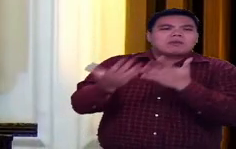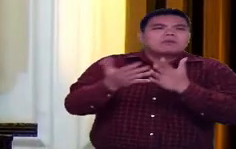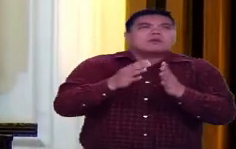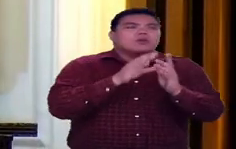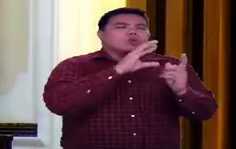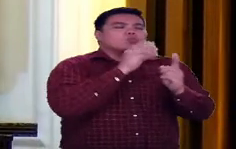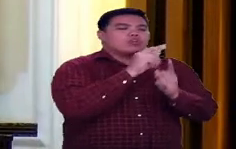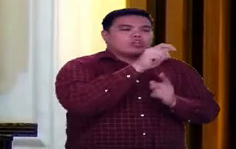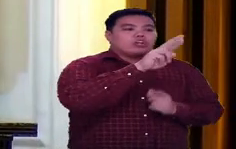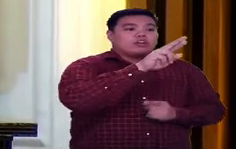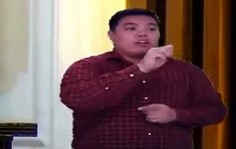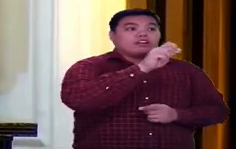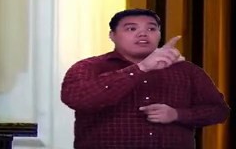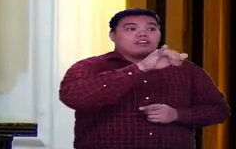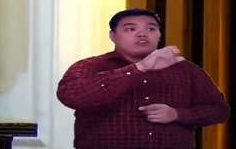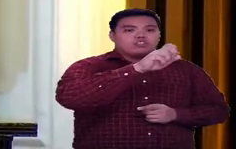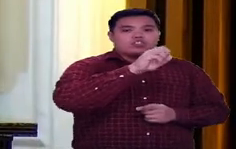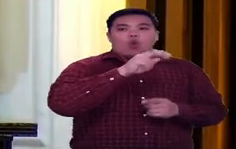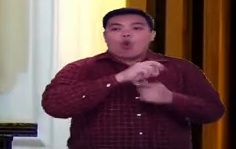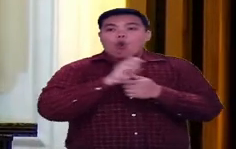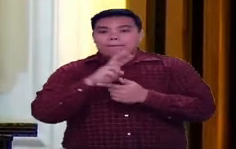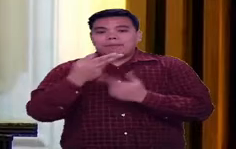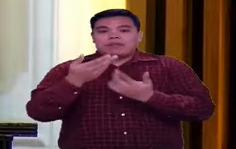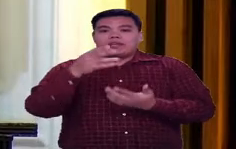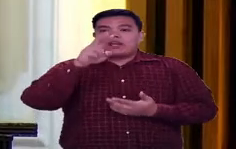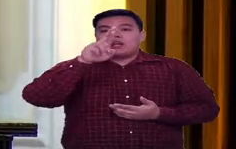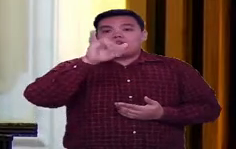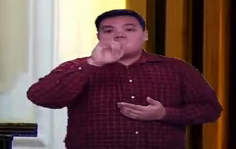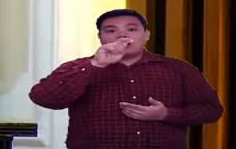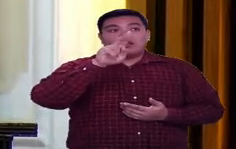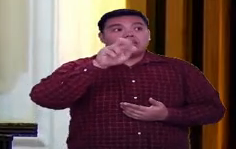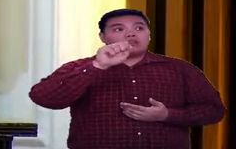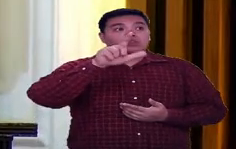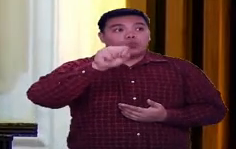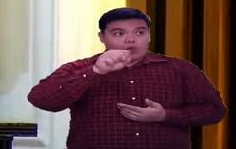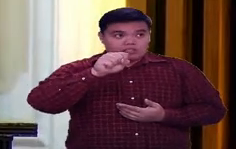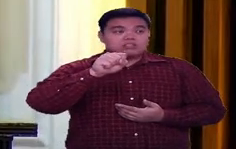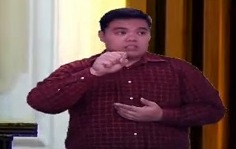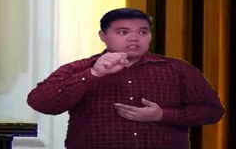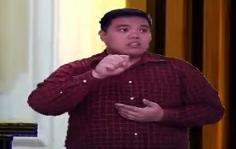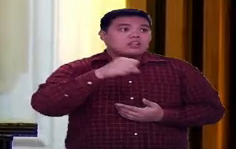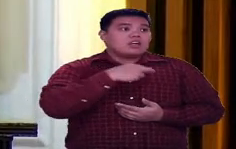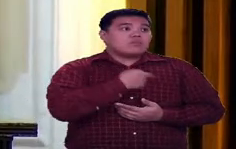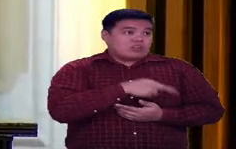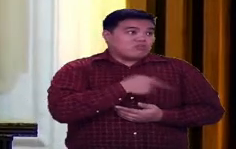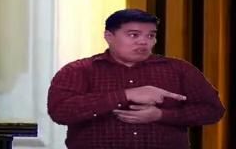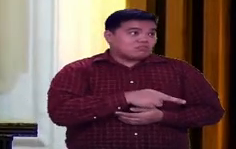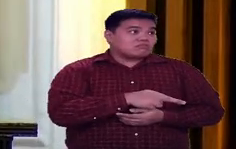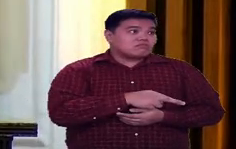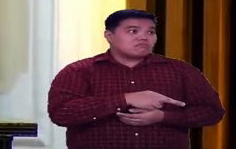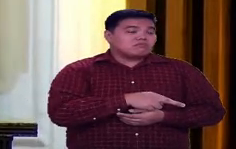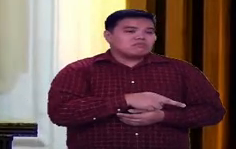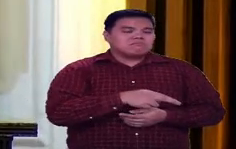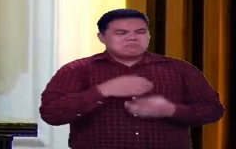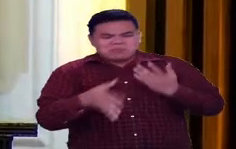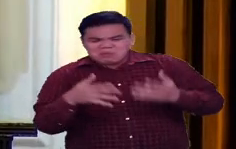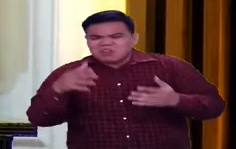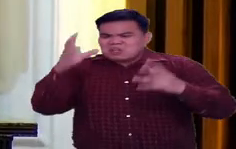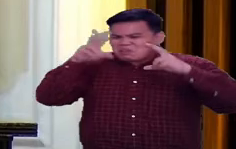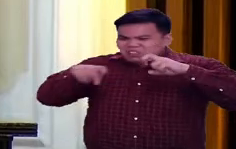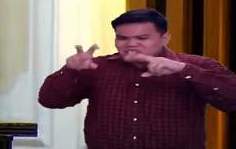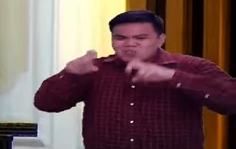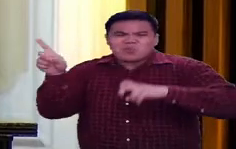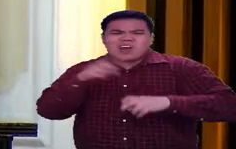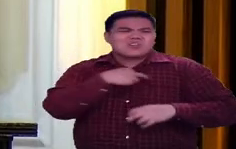ritual, to make some god happy out there. They too were part of the harvest,